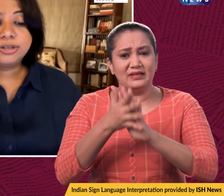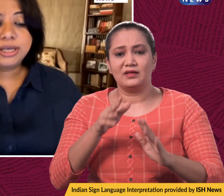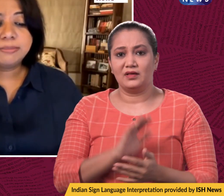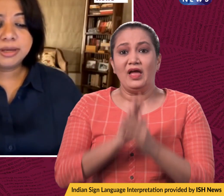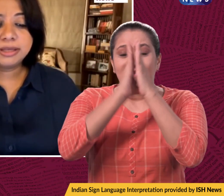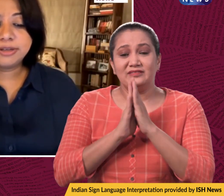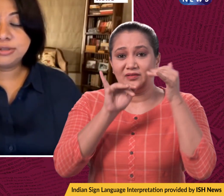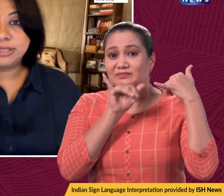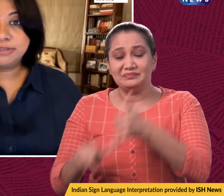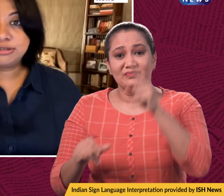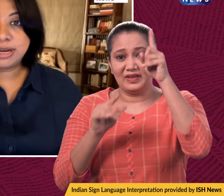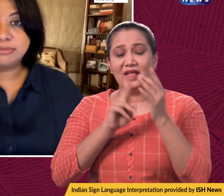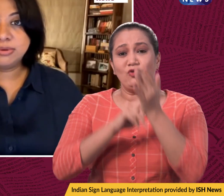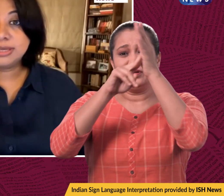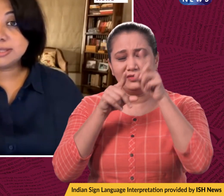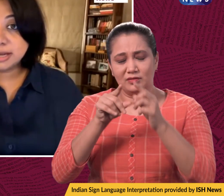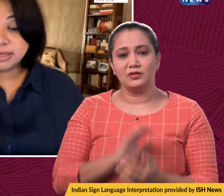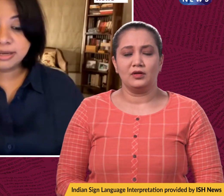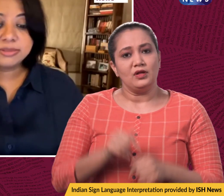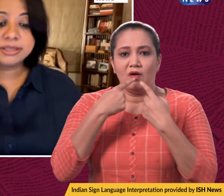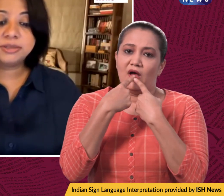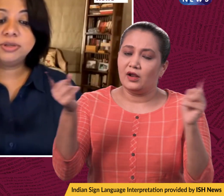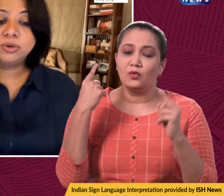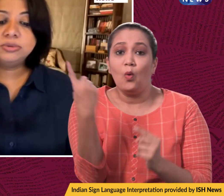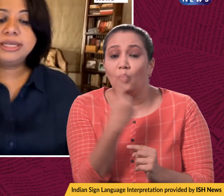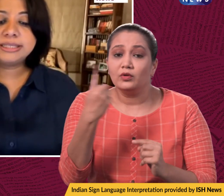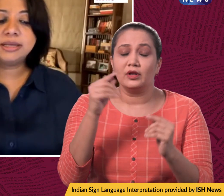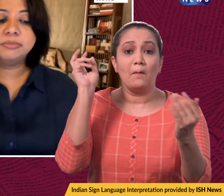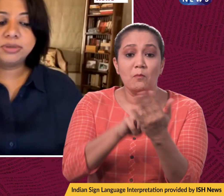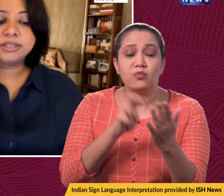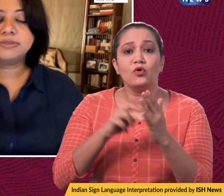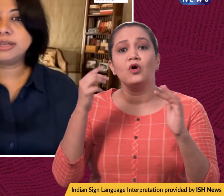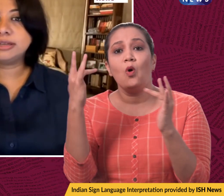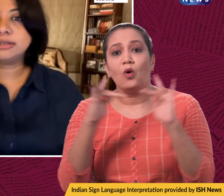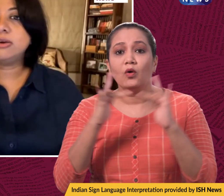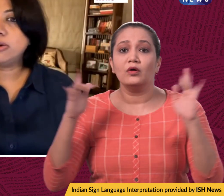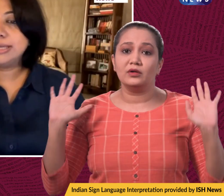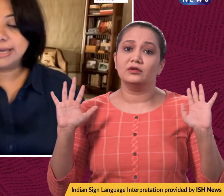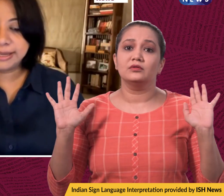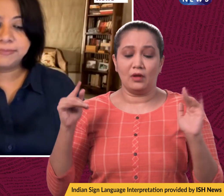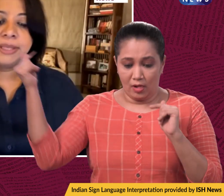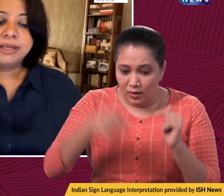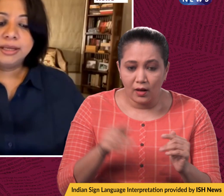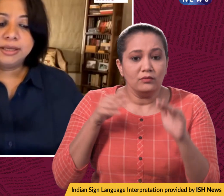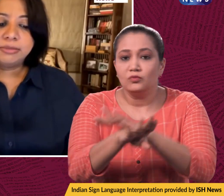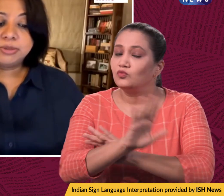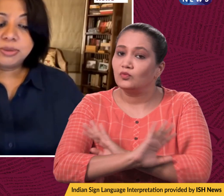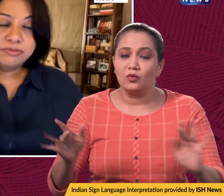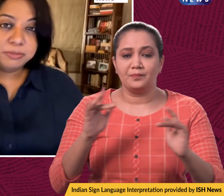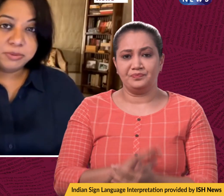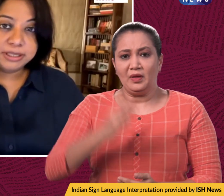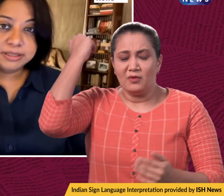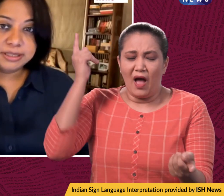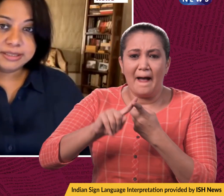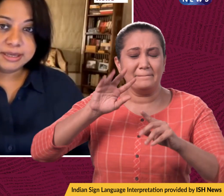the Sri Mata Vaishno Devi Shrine Board has now announced that it will only take bookings for the yatra online. Remember,